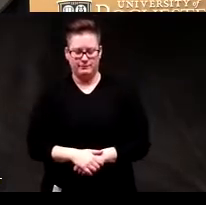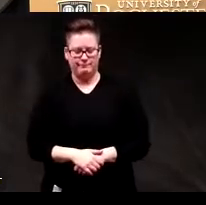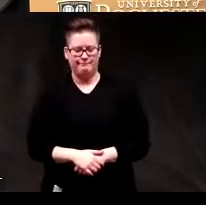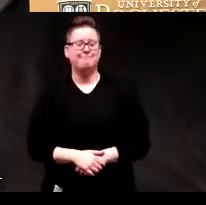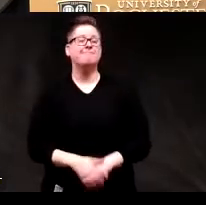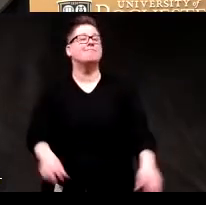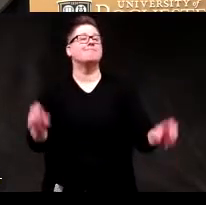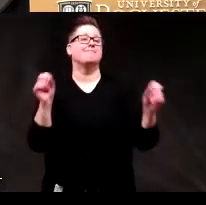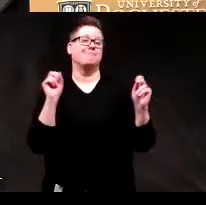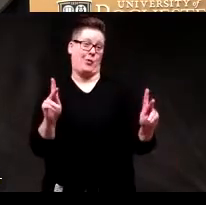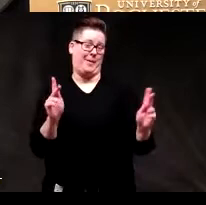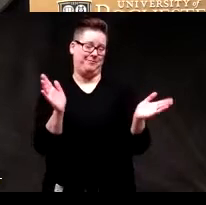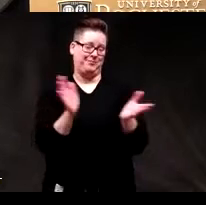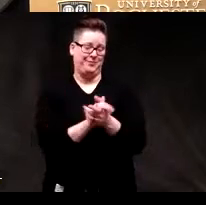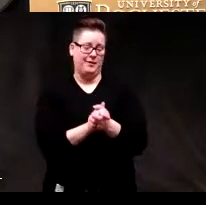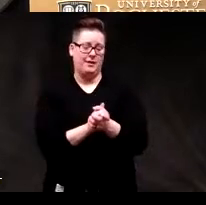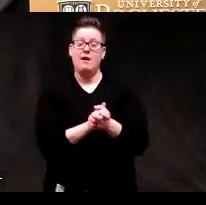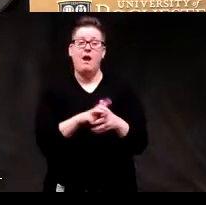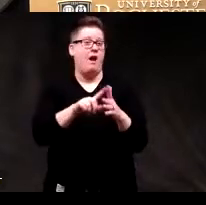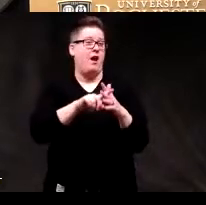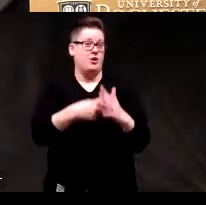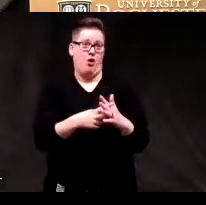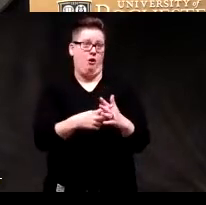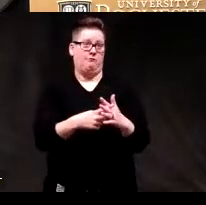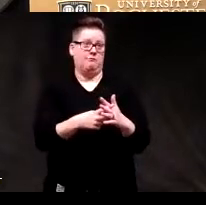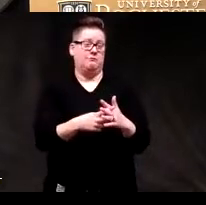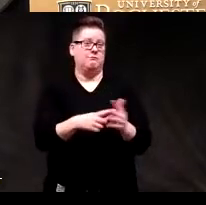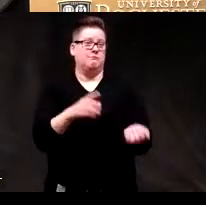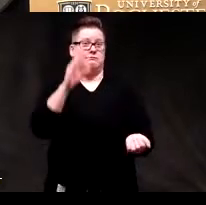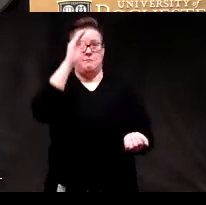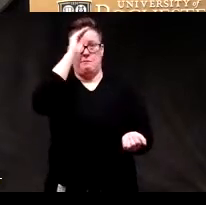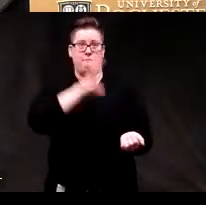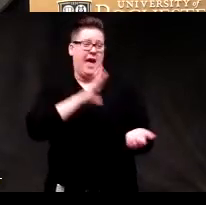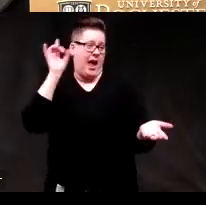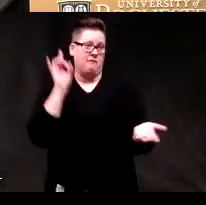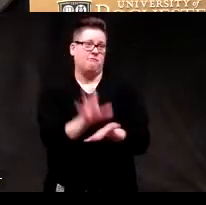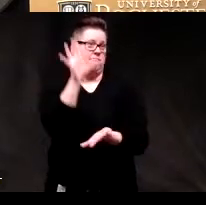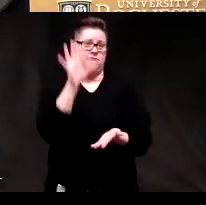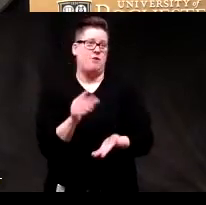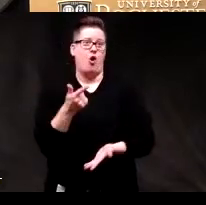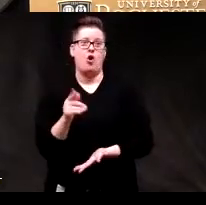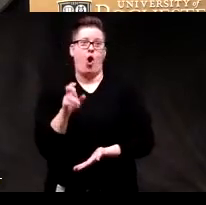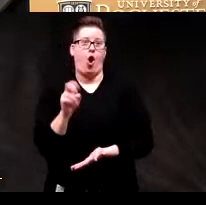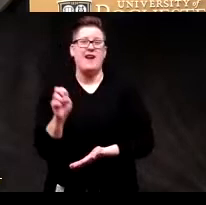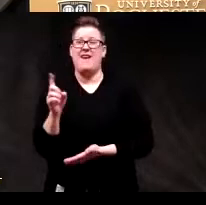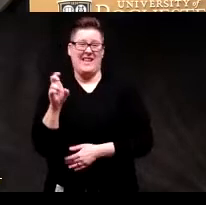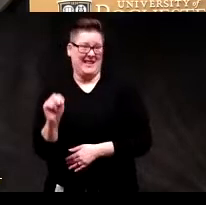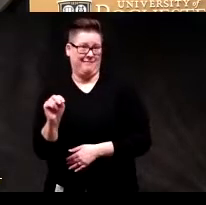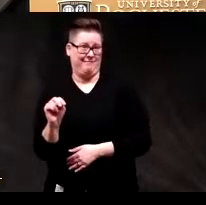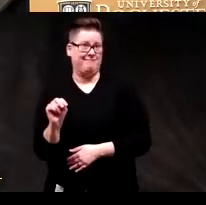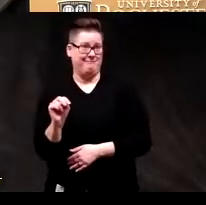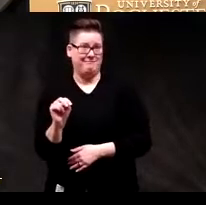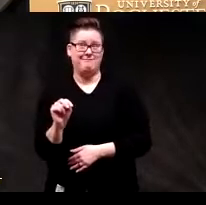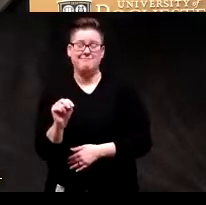Okay, so here we go. I want to start with man's expulsion from the garden. Some often refer